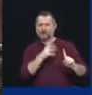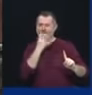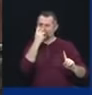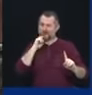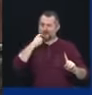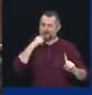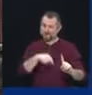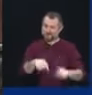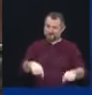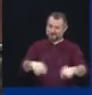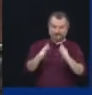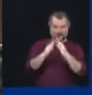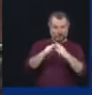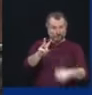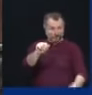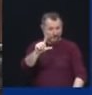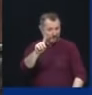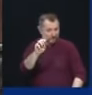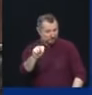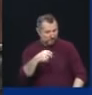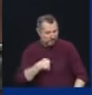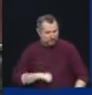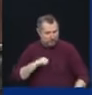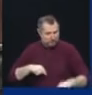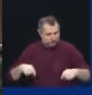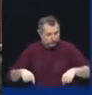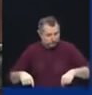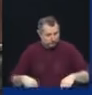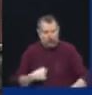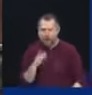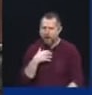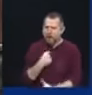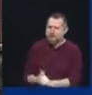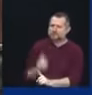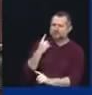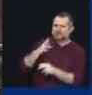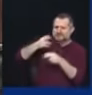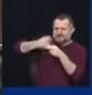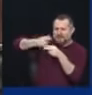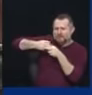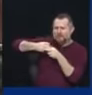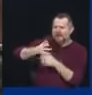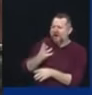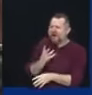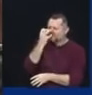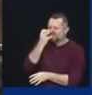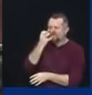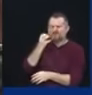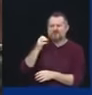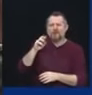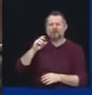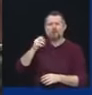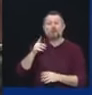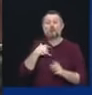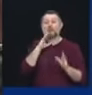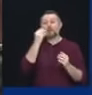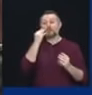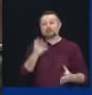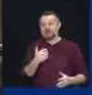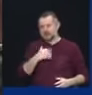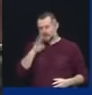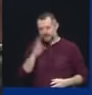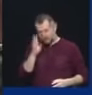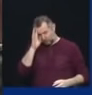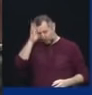of it. Angry Orchard, I understand the name and I understand the derivation. I would not have come up with Angry Orchard as a name